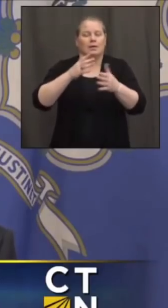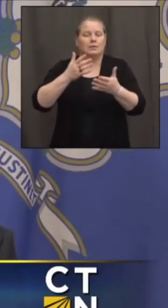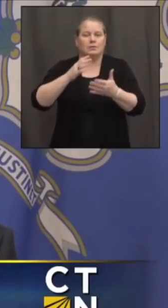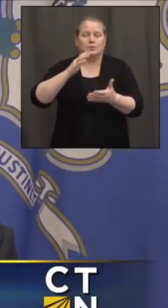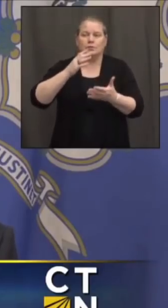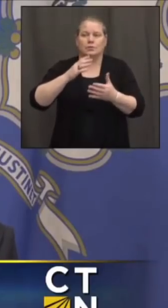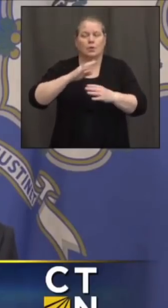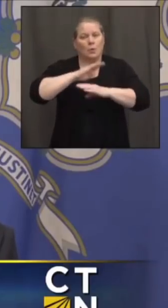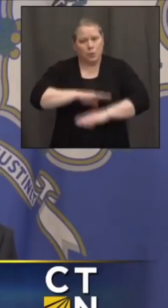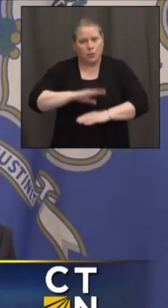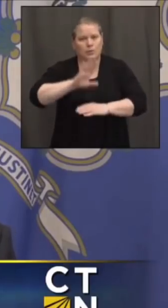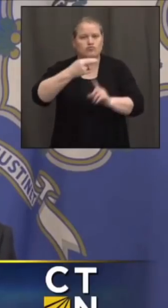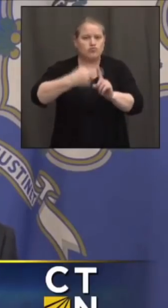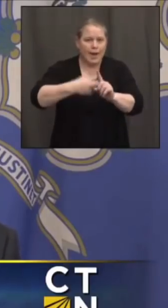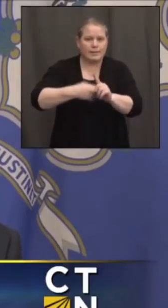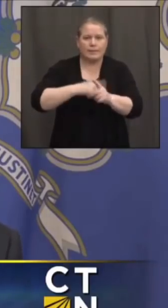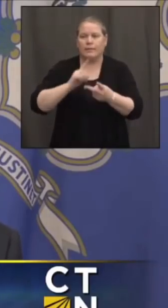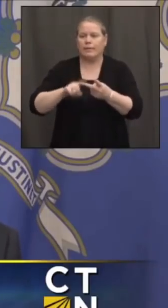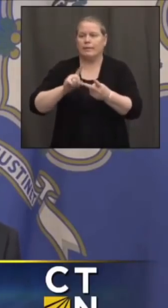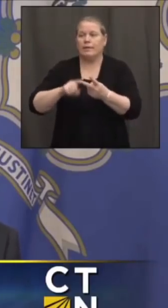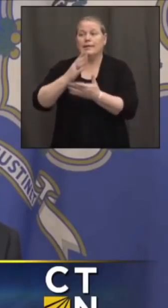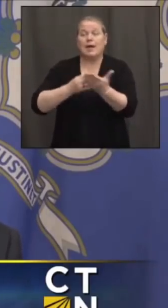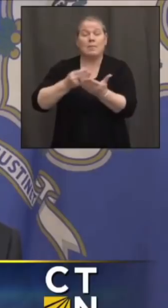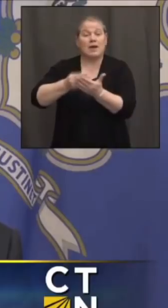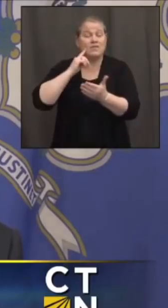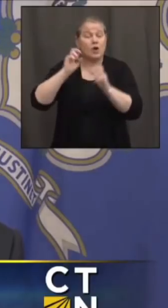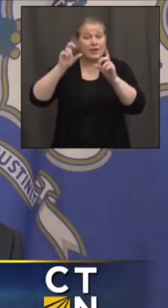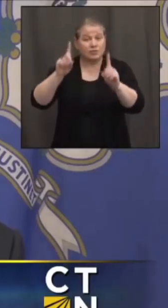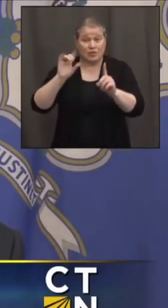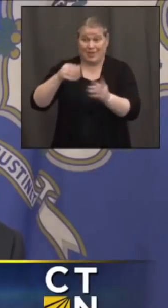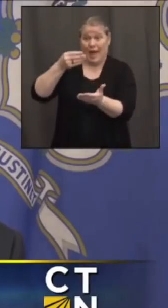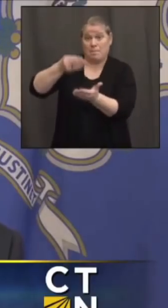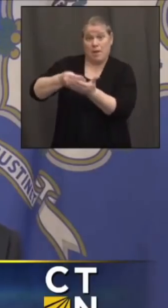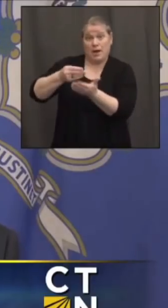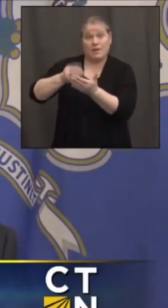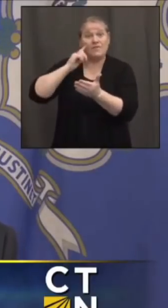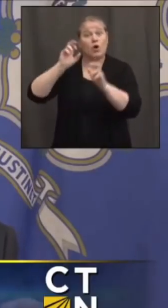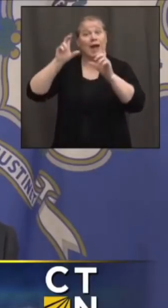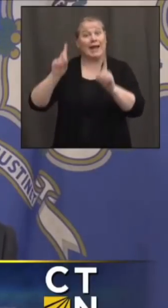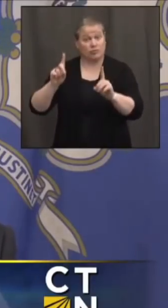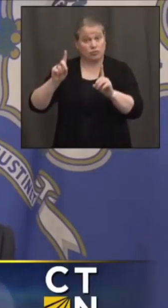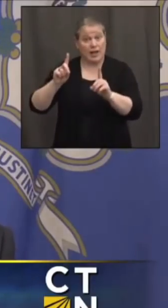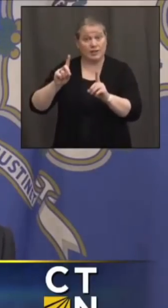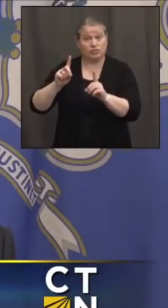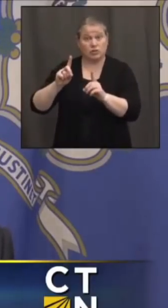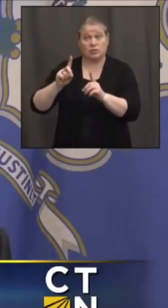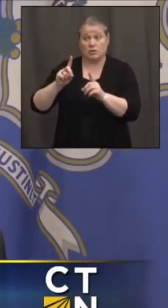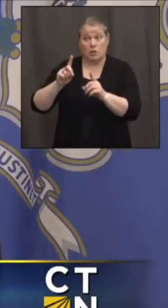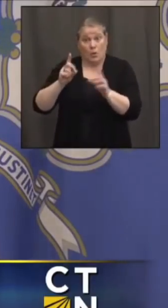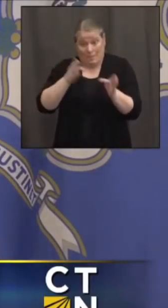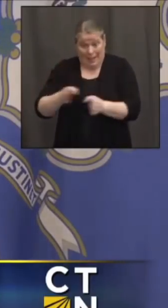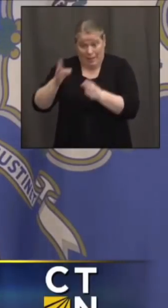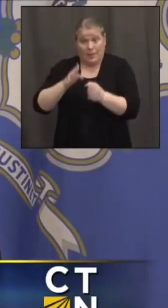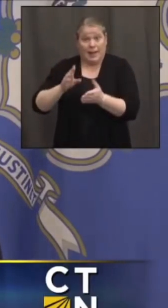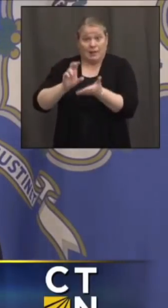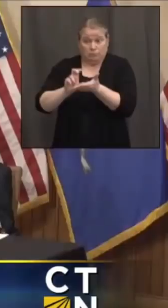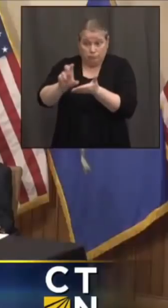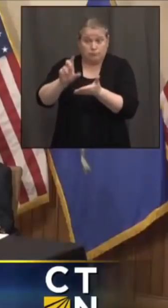guidance now for education. That money can go out over 2 years. So it really gives our schools a chance to plan accordingly.